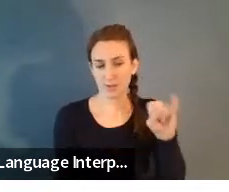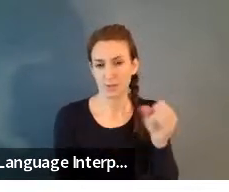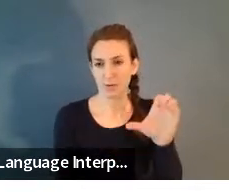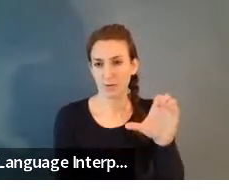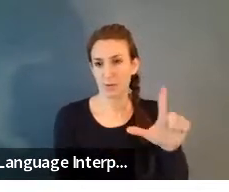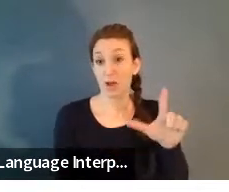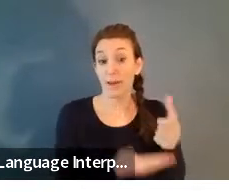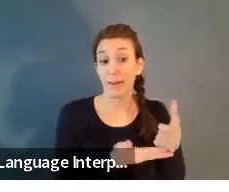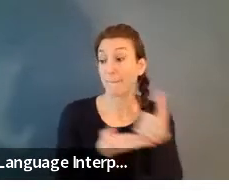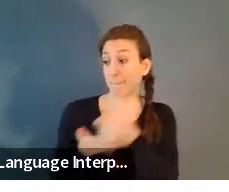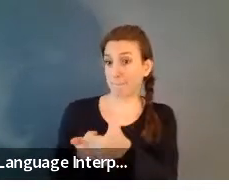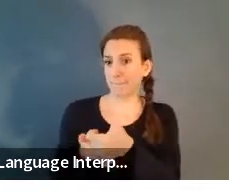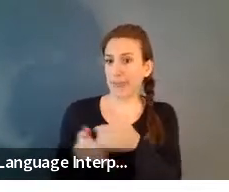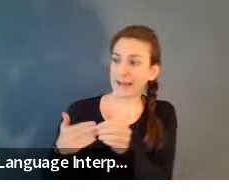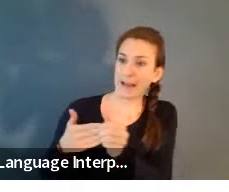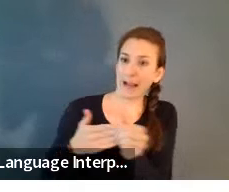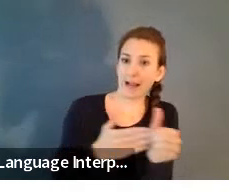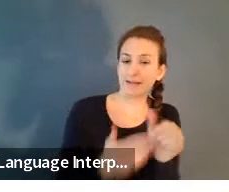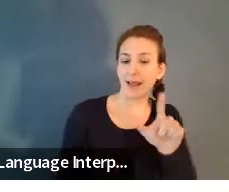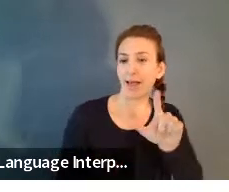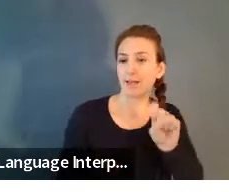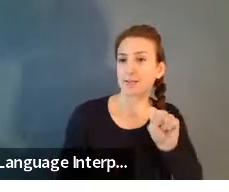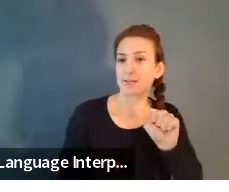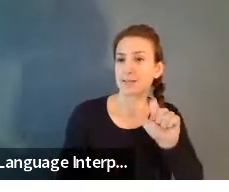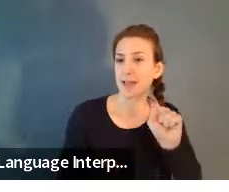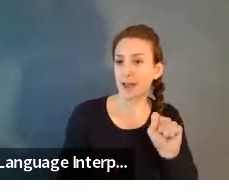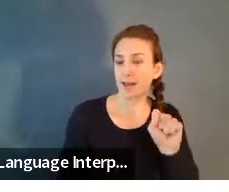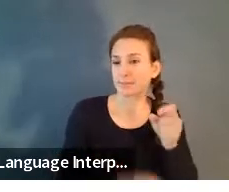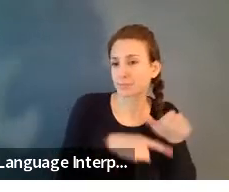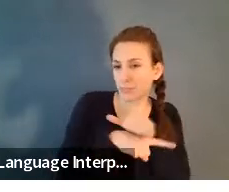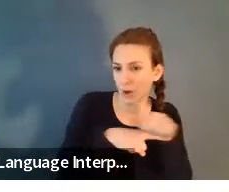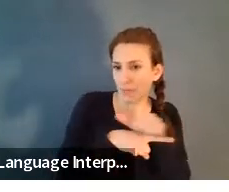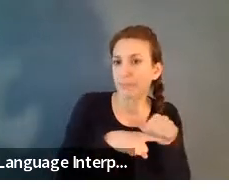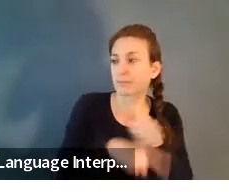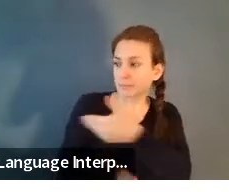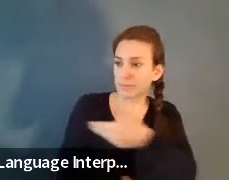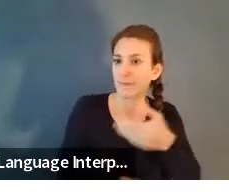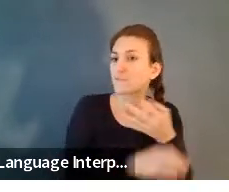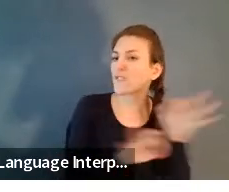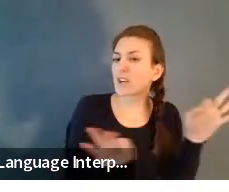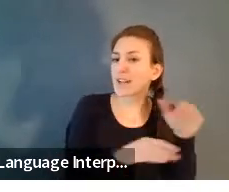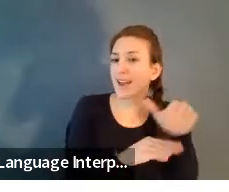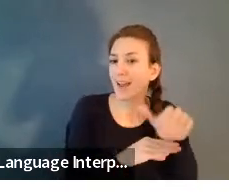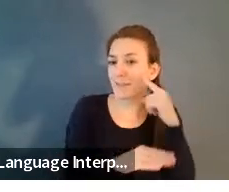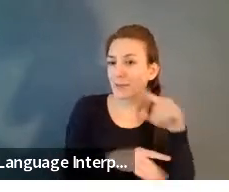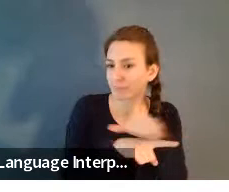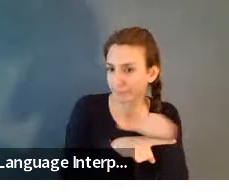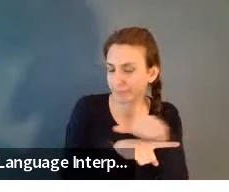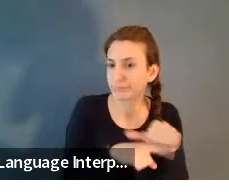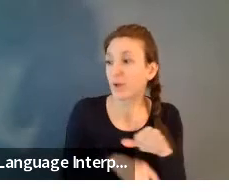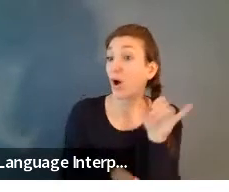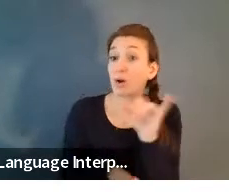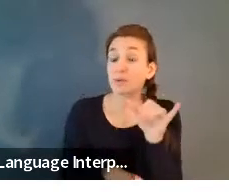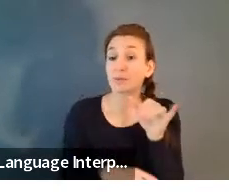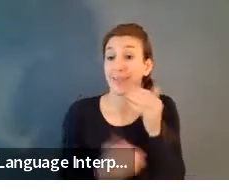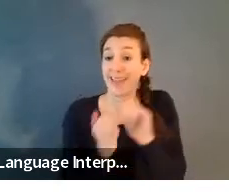as LSAT prep. They invite them to their free LSAT prep nights. And they also guide them with the application process because it's